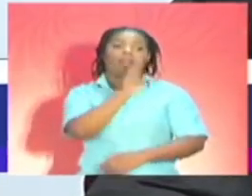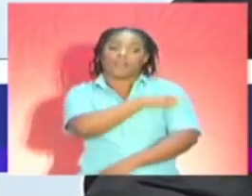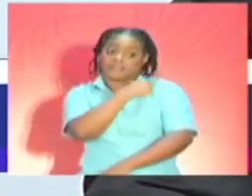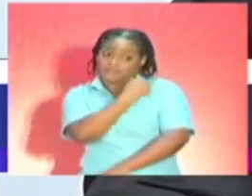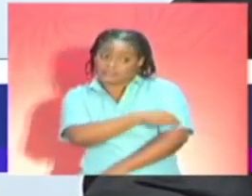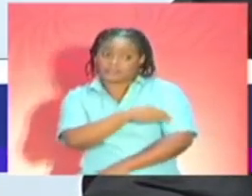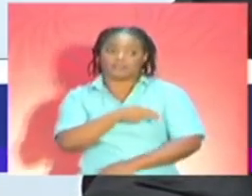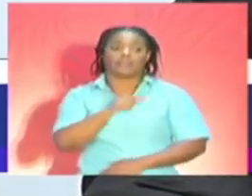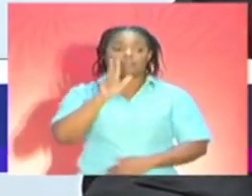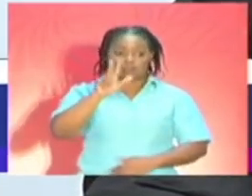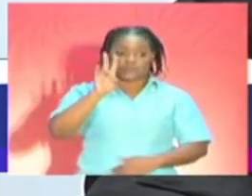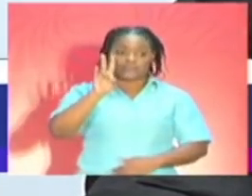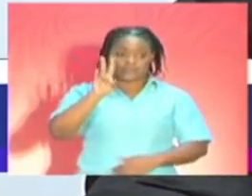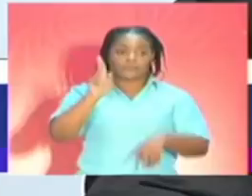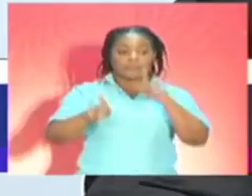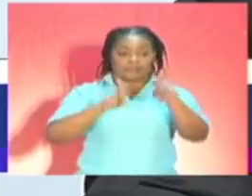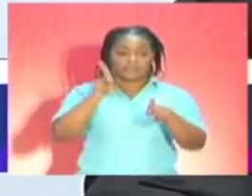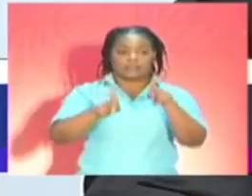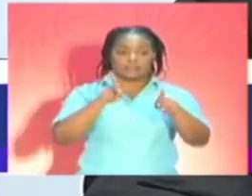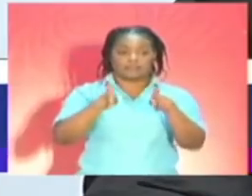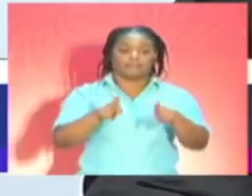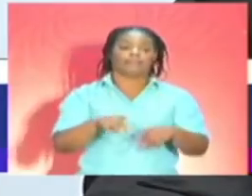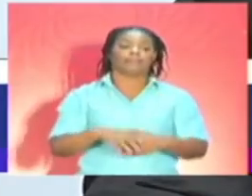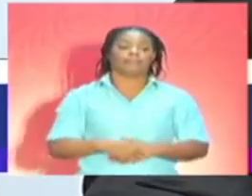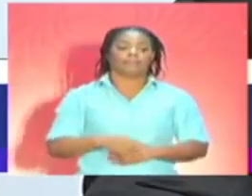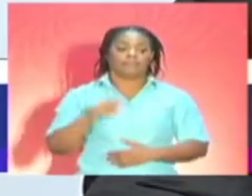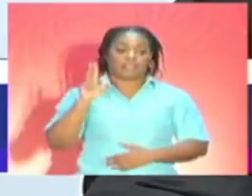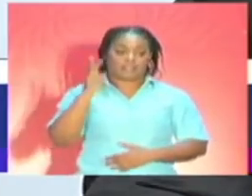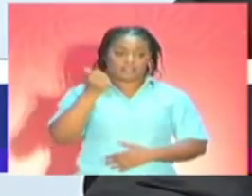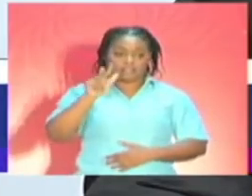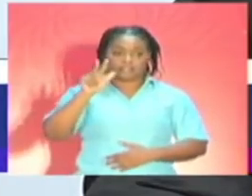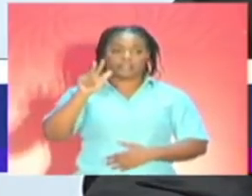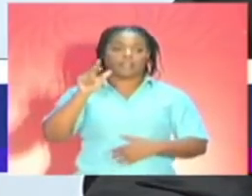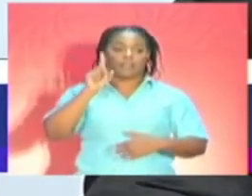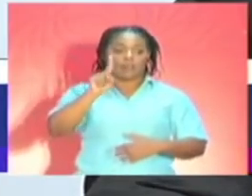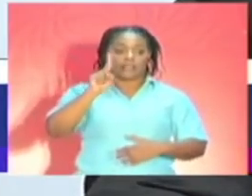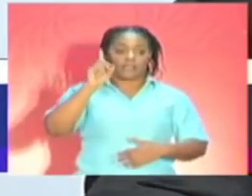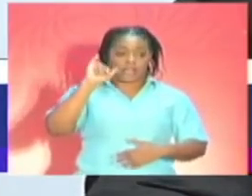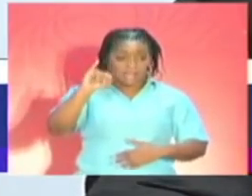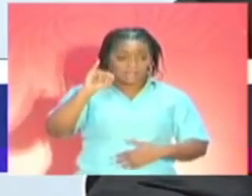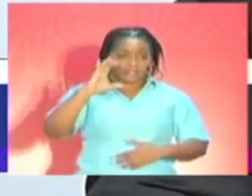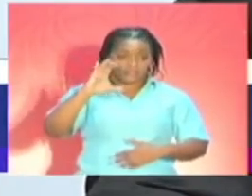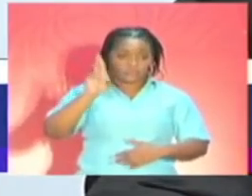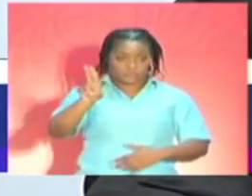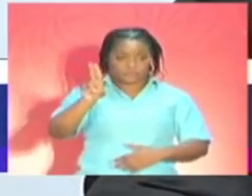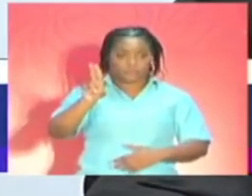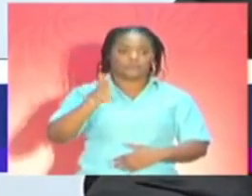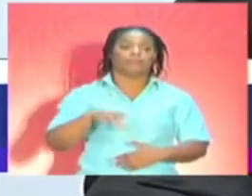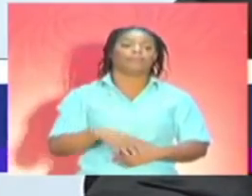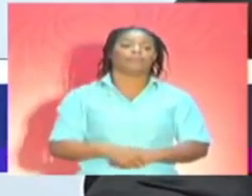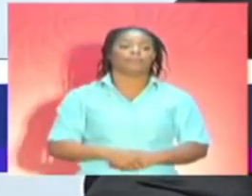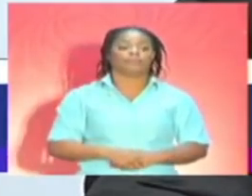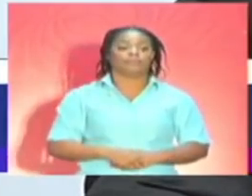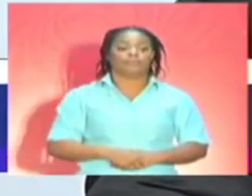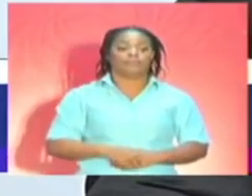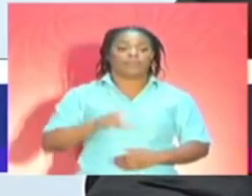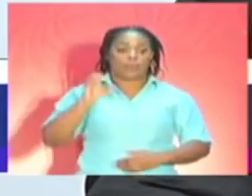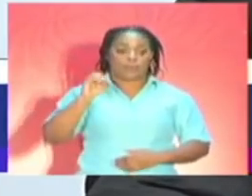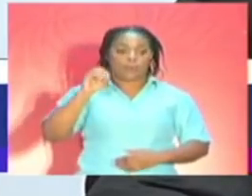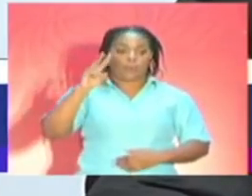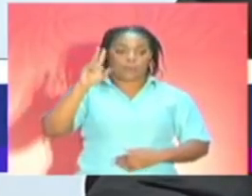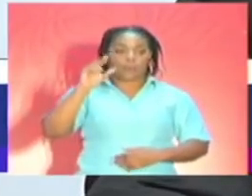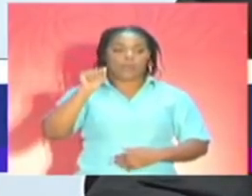72 persons, 13 of those in ICU, 18 of those in HDU. At the Cora Hospital, 20, Augustus